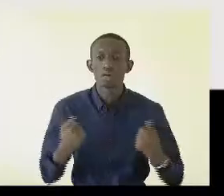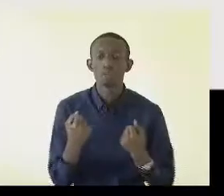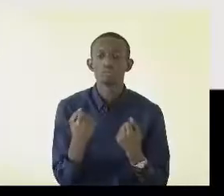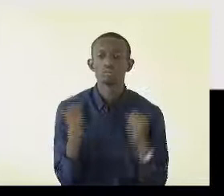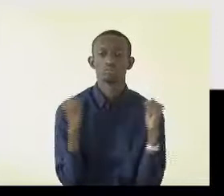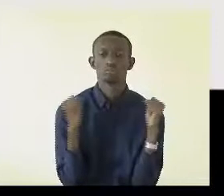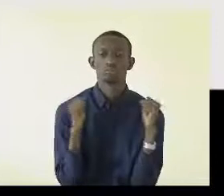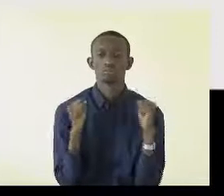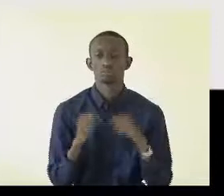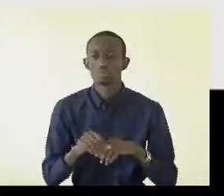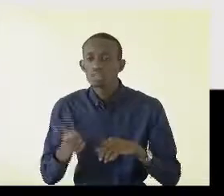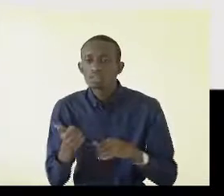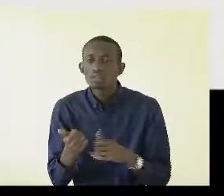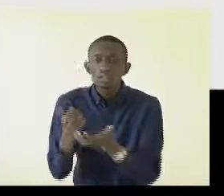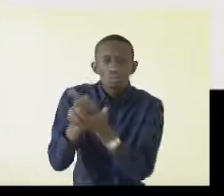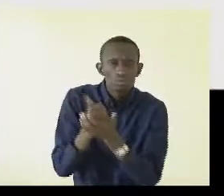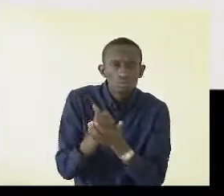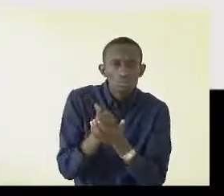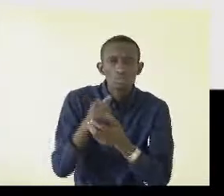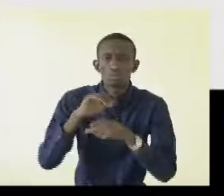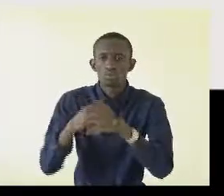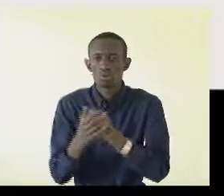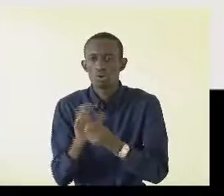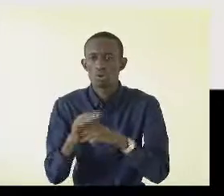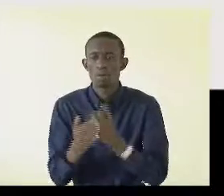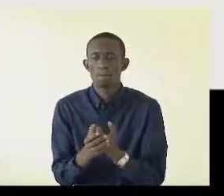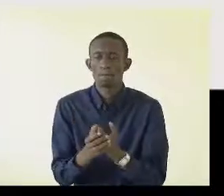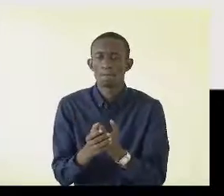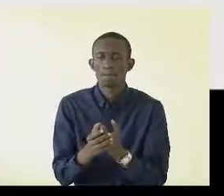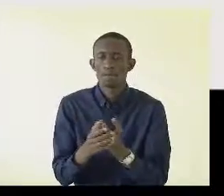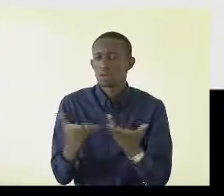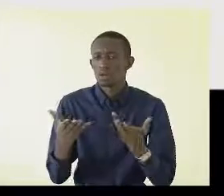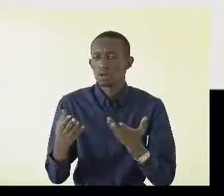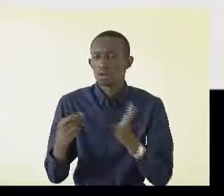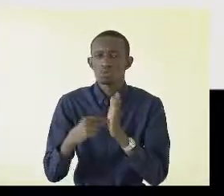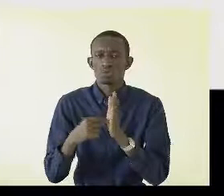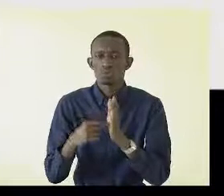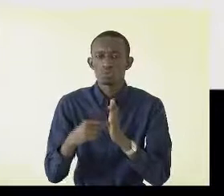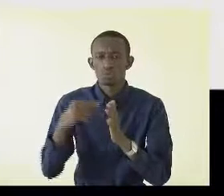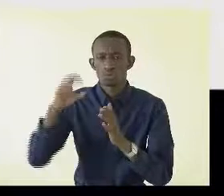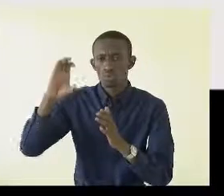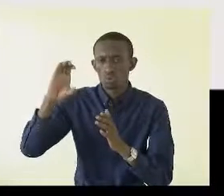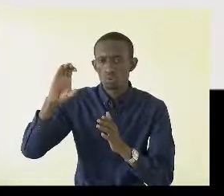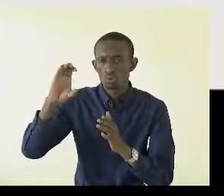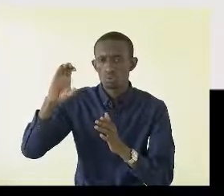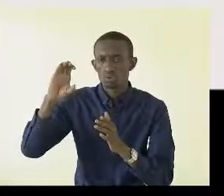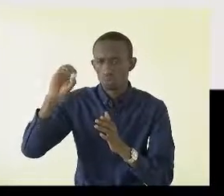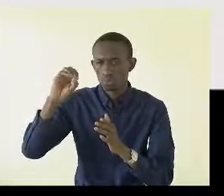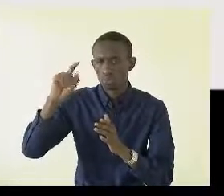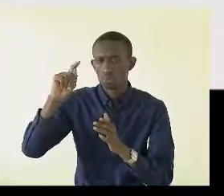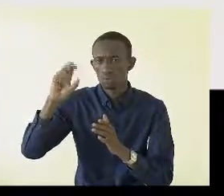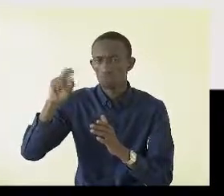making fabrics. Some of the clothes we put on are made from cotton. That cotton comes from